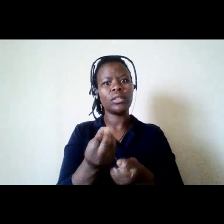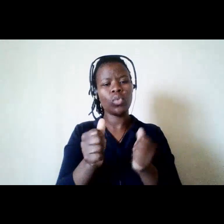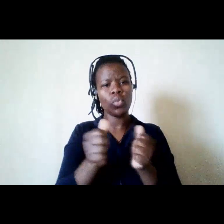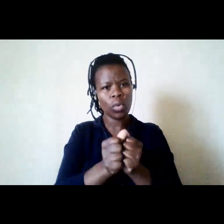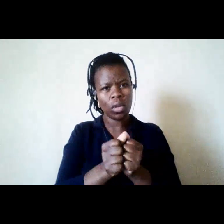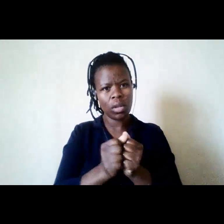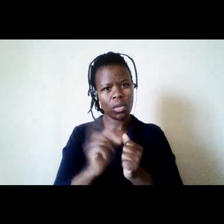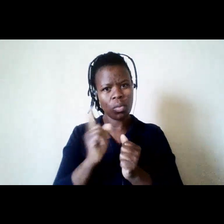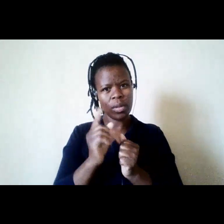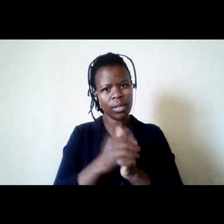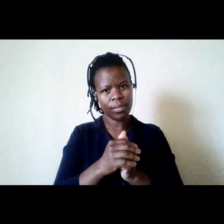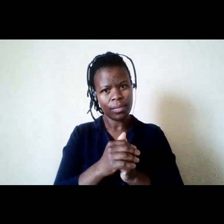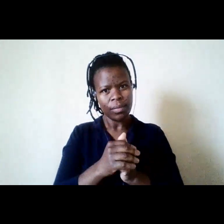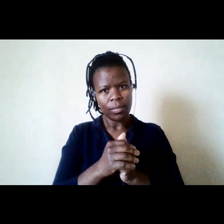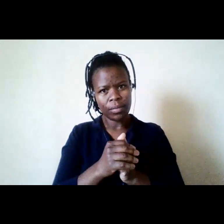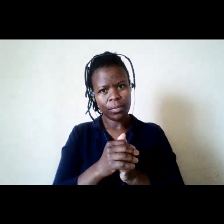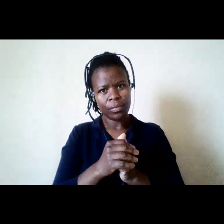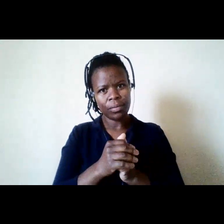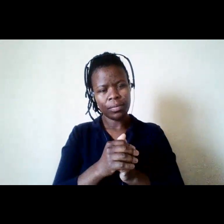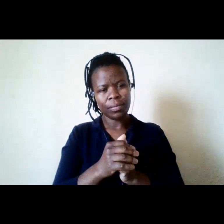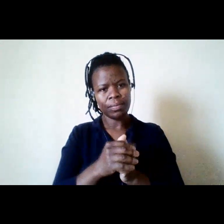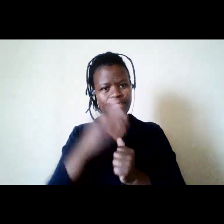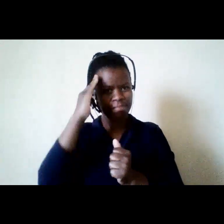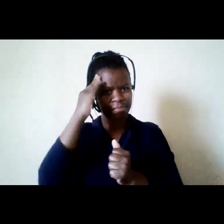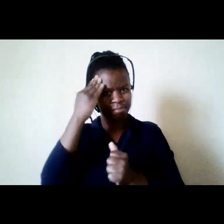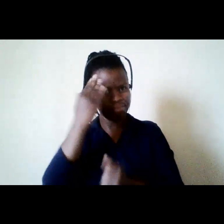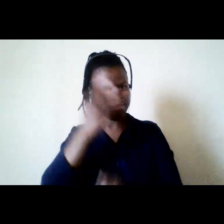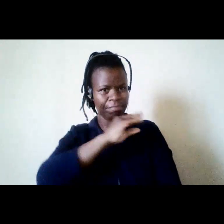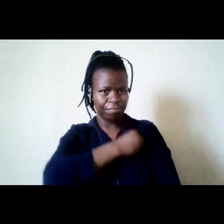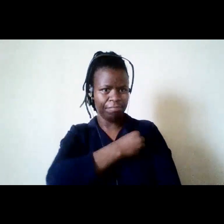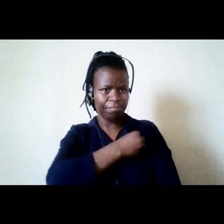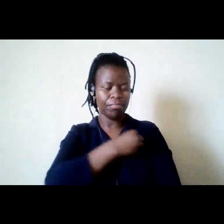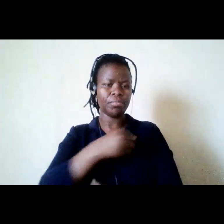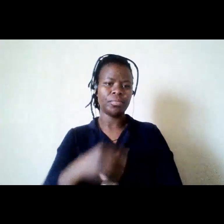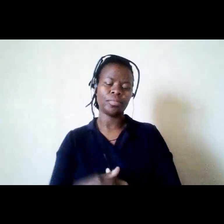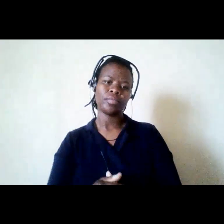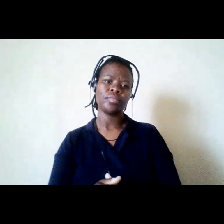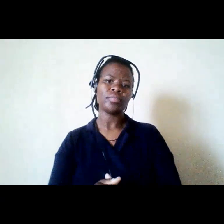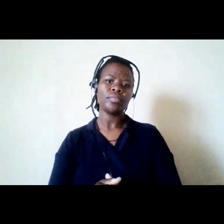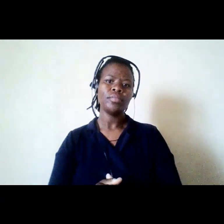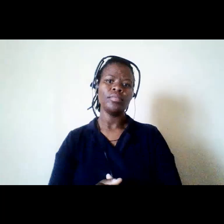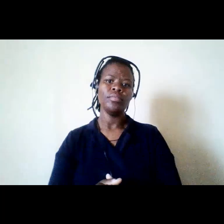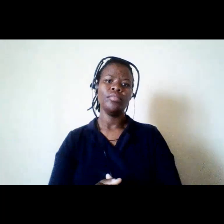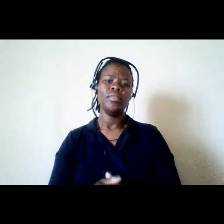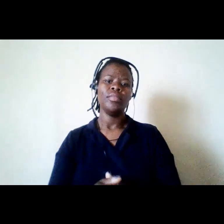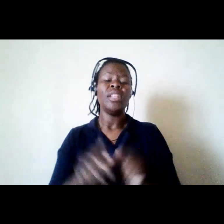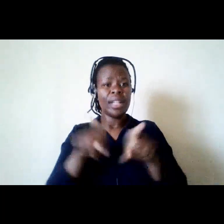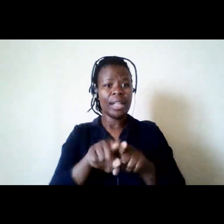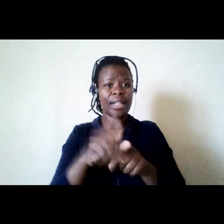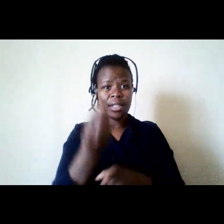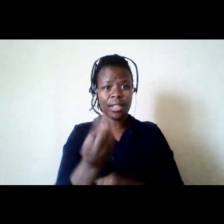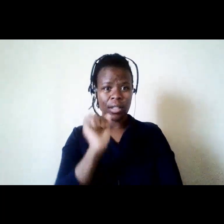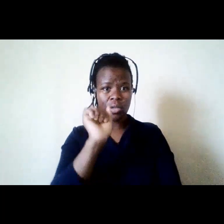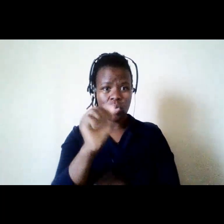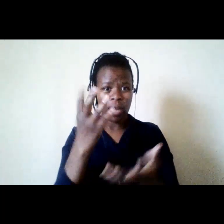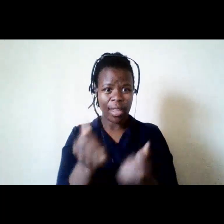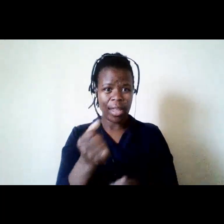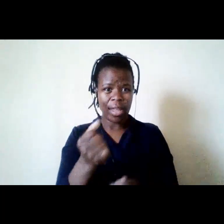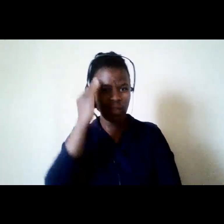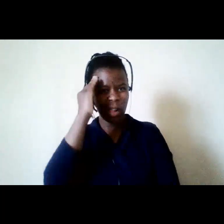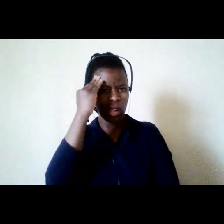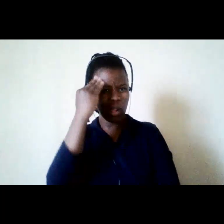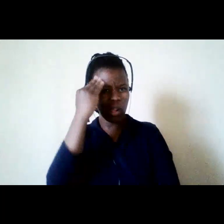intellectual disability, and that whole thought of, if your child has an intellectual disability or a disability in general,